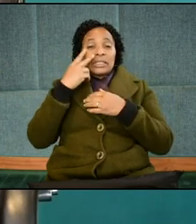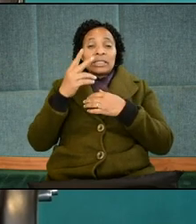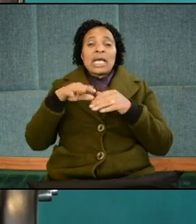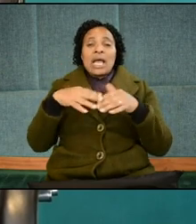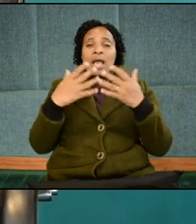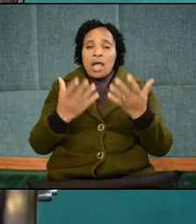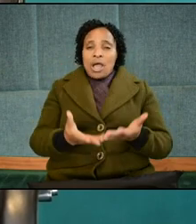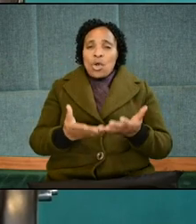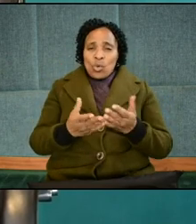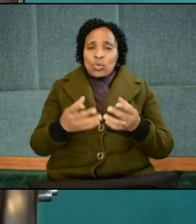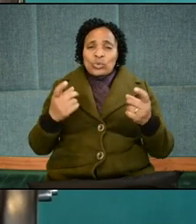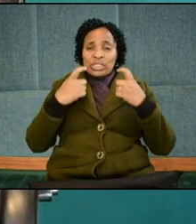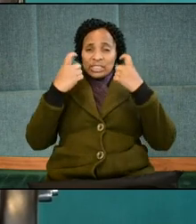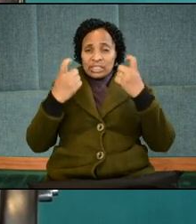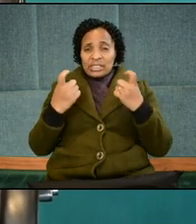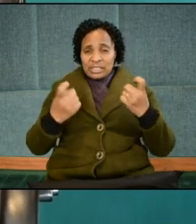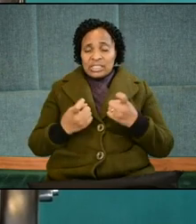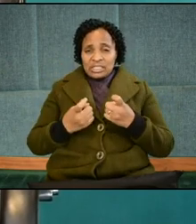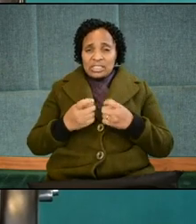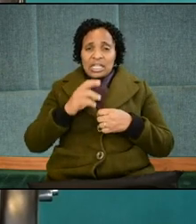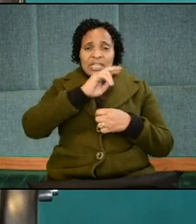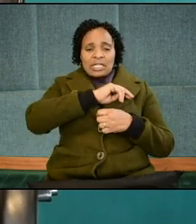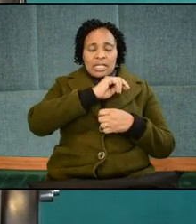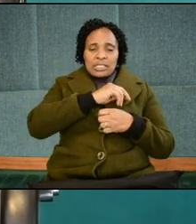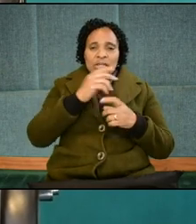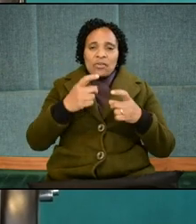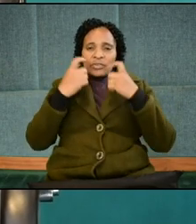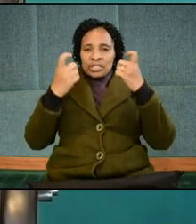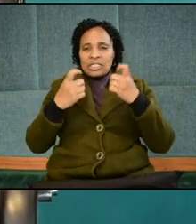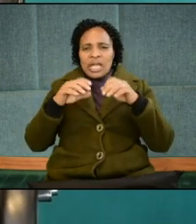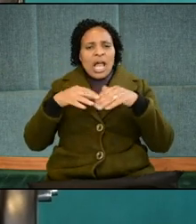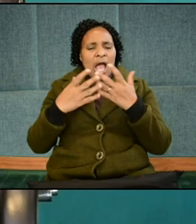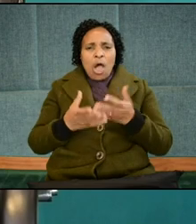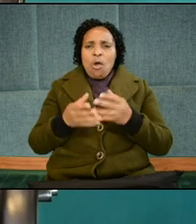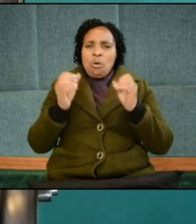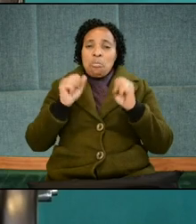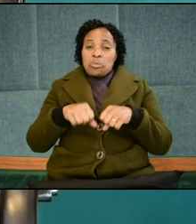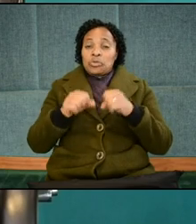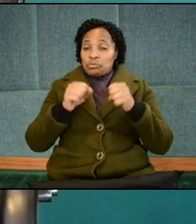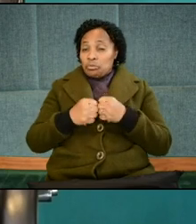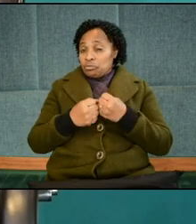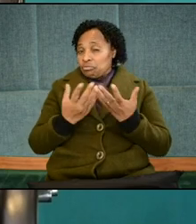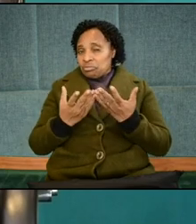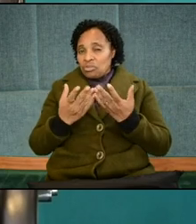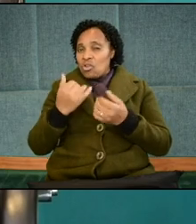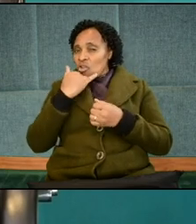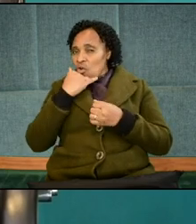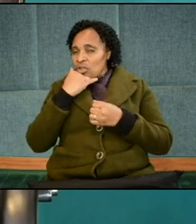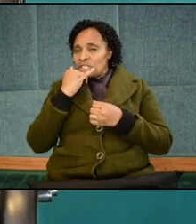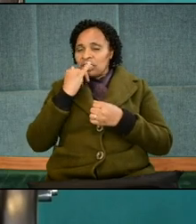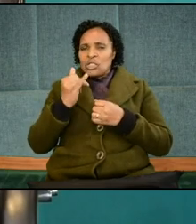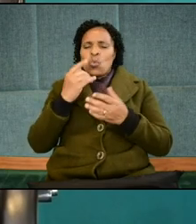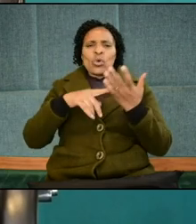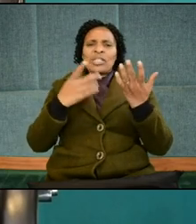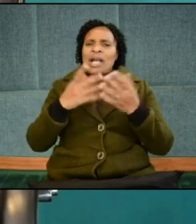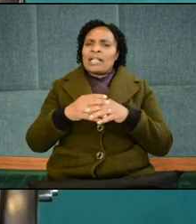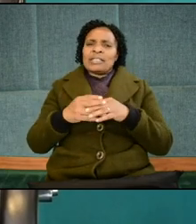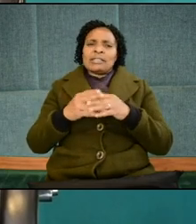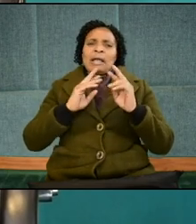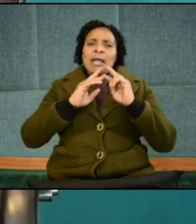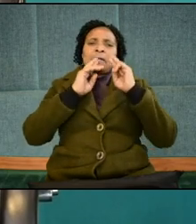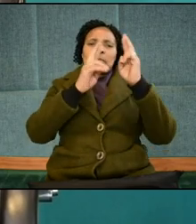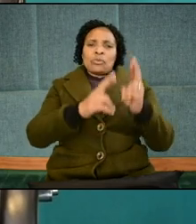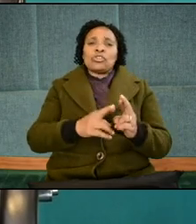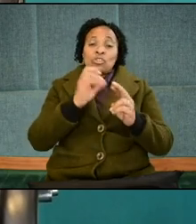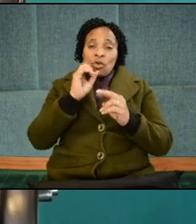how sin is, the nature of sin, and how seductive it is. And what are the consequences of sin,